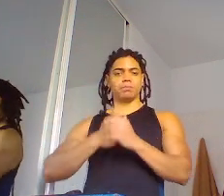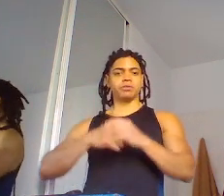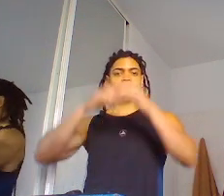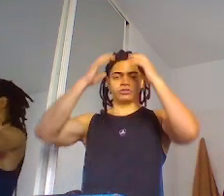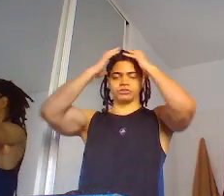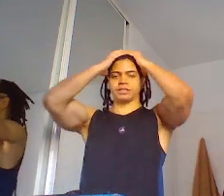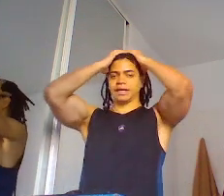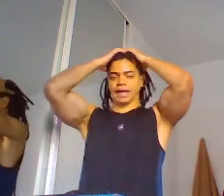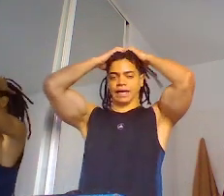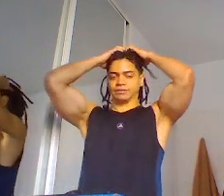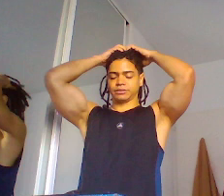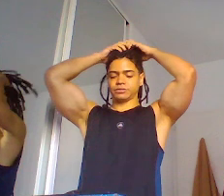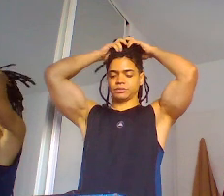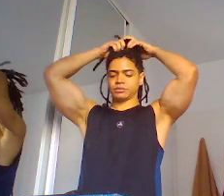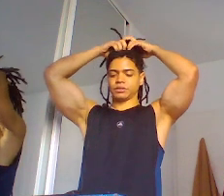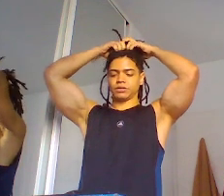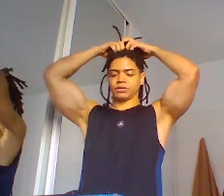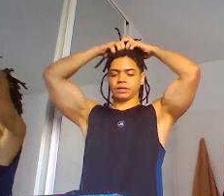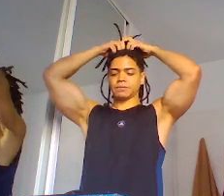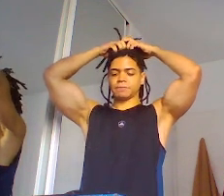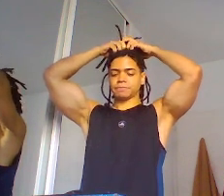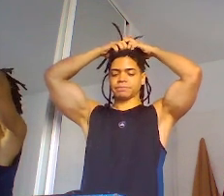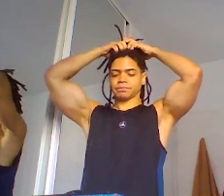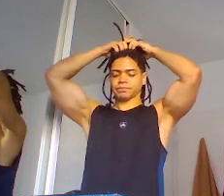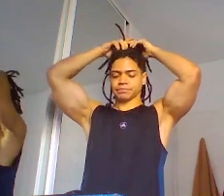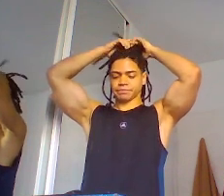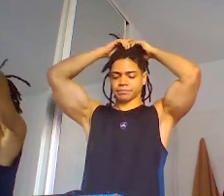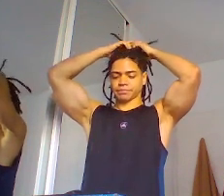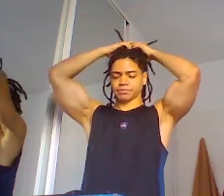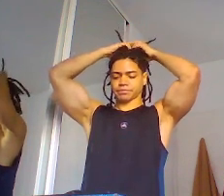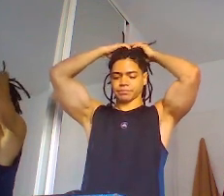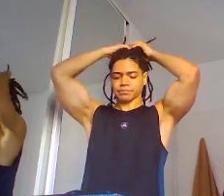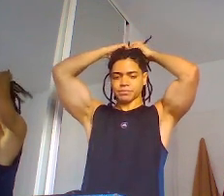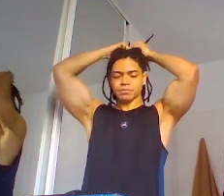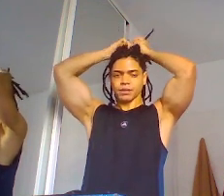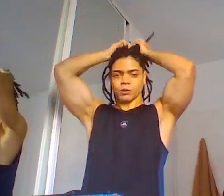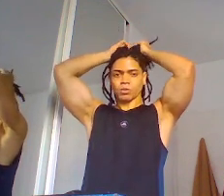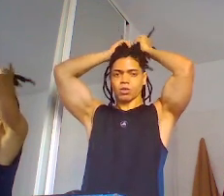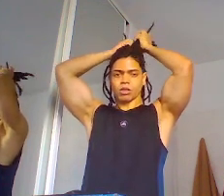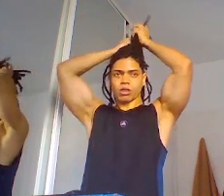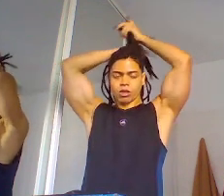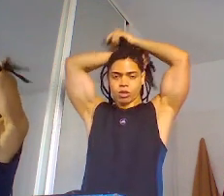or purchase assets. Okay?